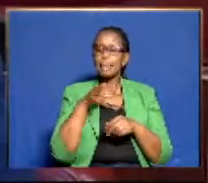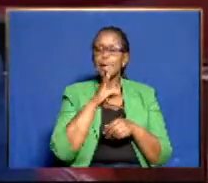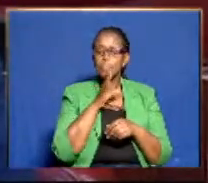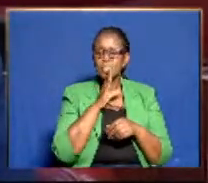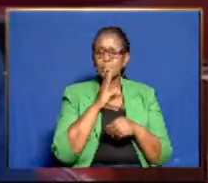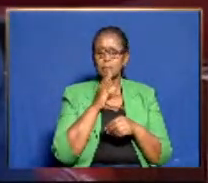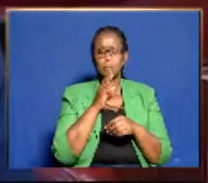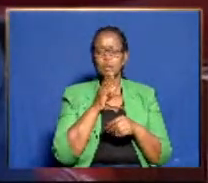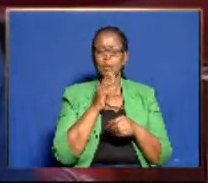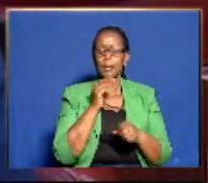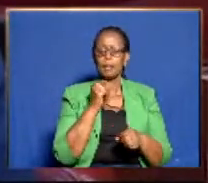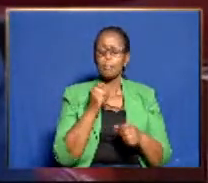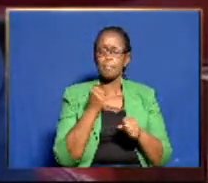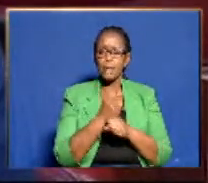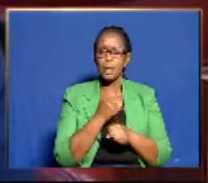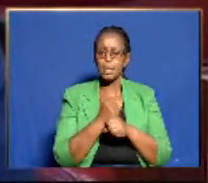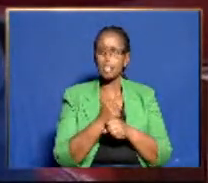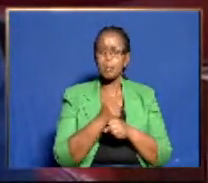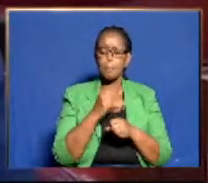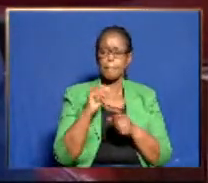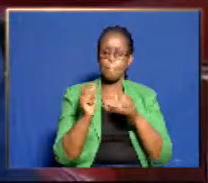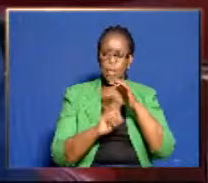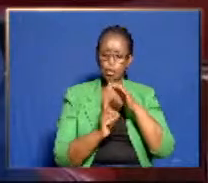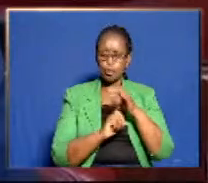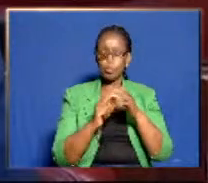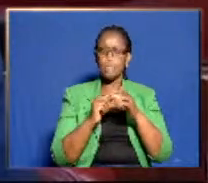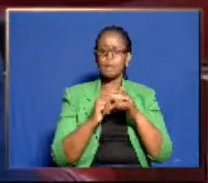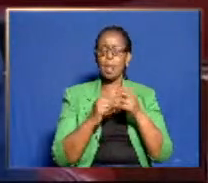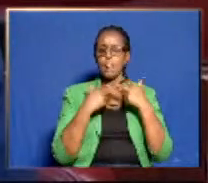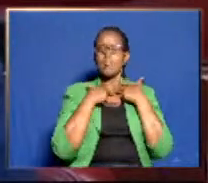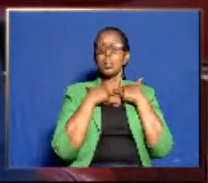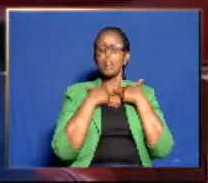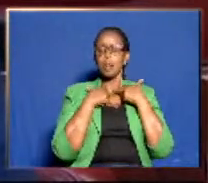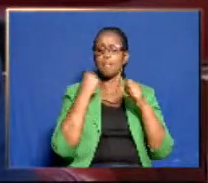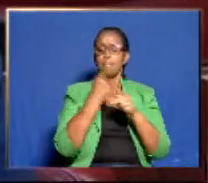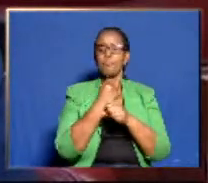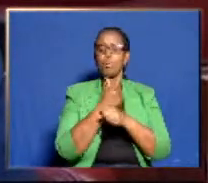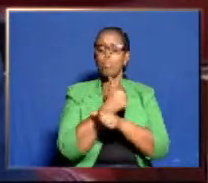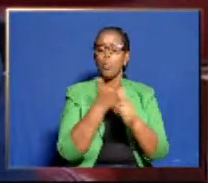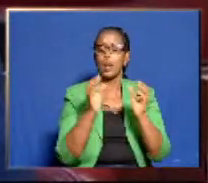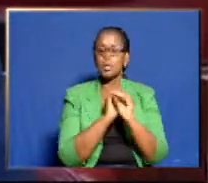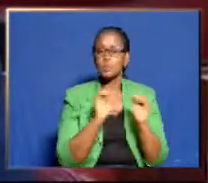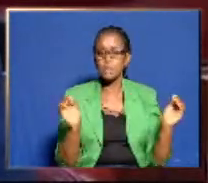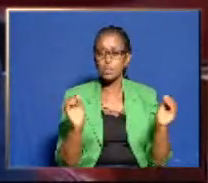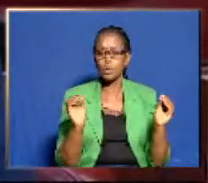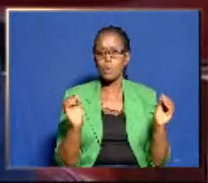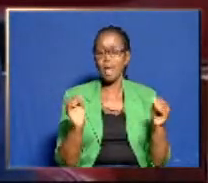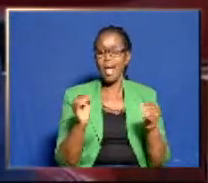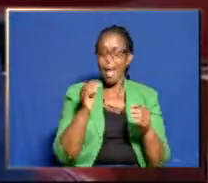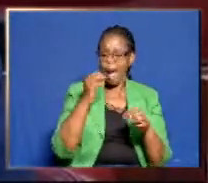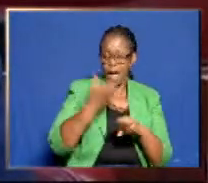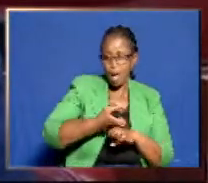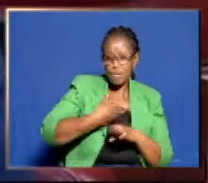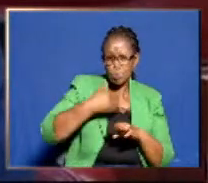ministries. You cannot really measure the output in our government ministries